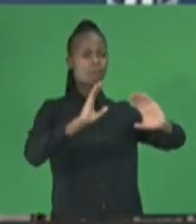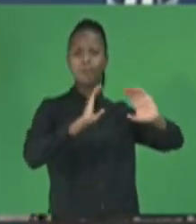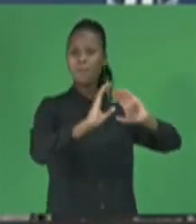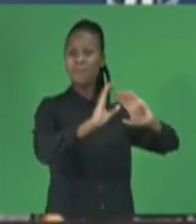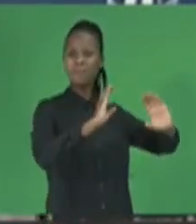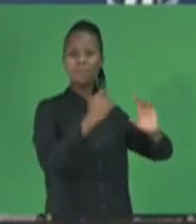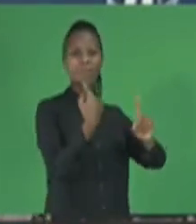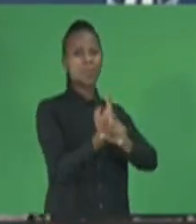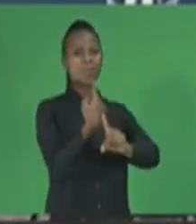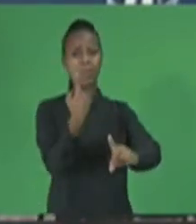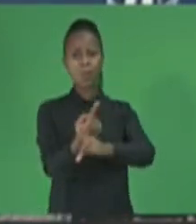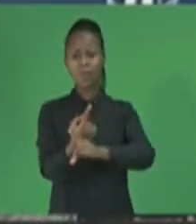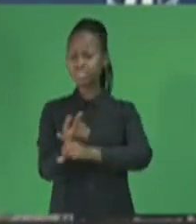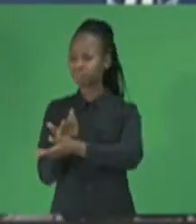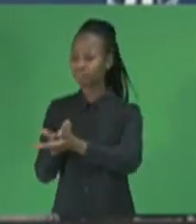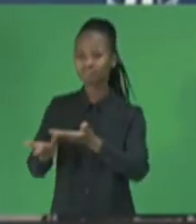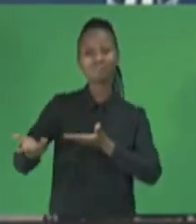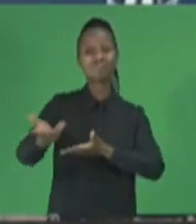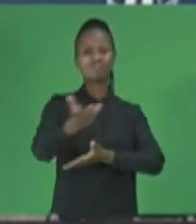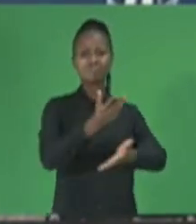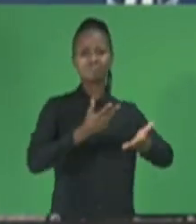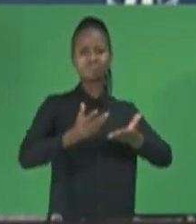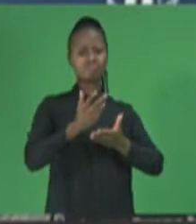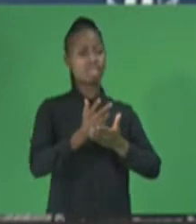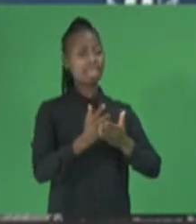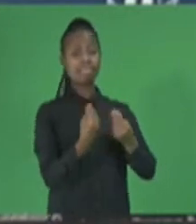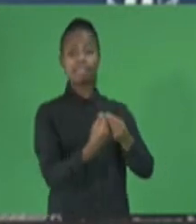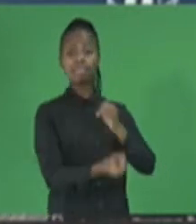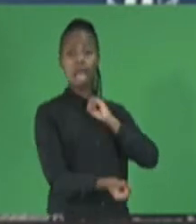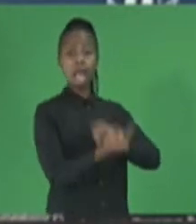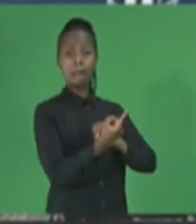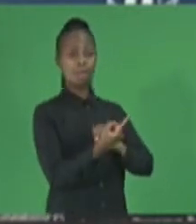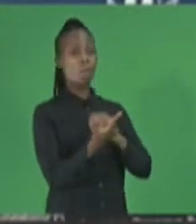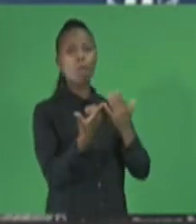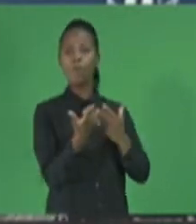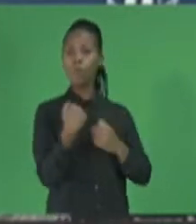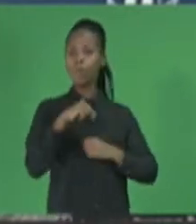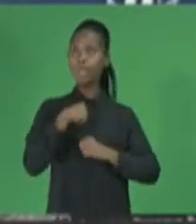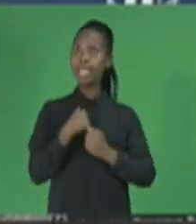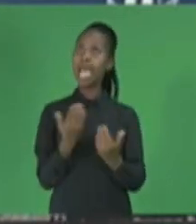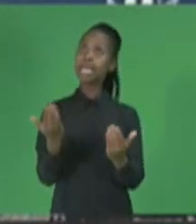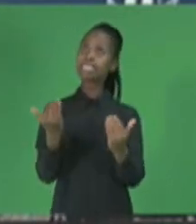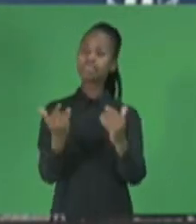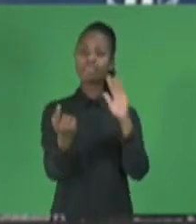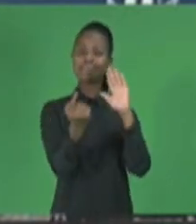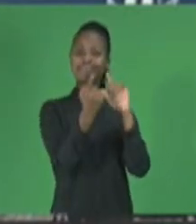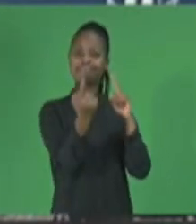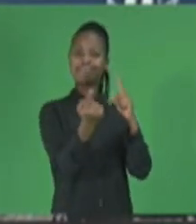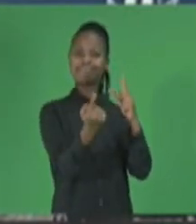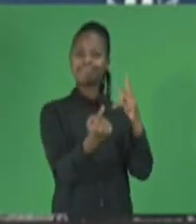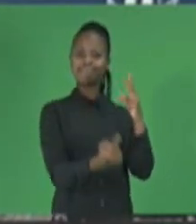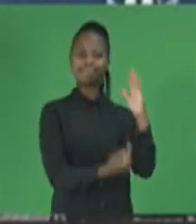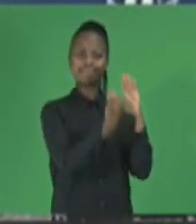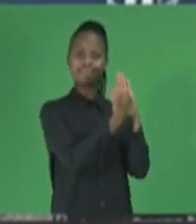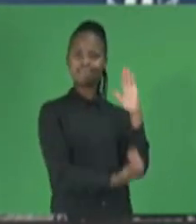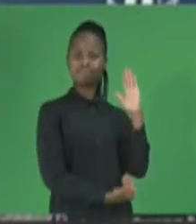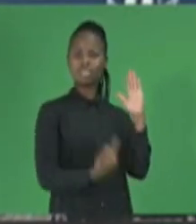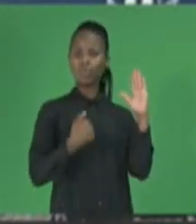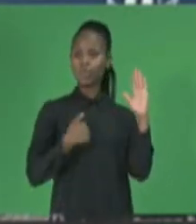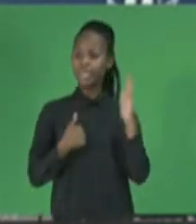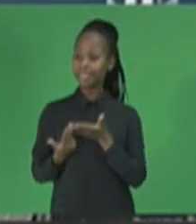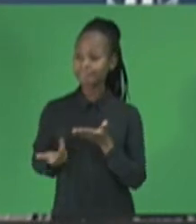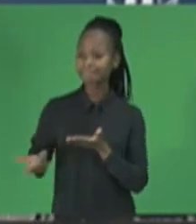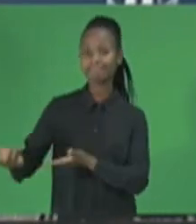through constant communication of what their trajectory in terms of the unwinding of